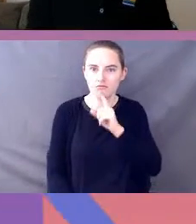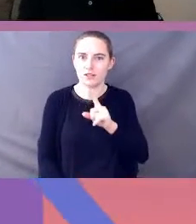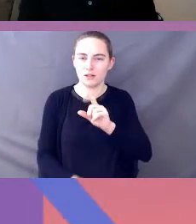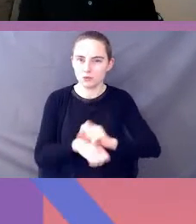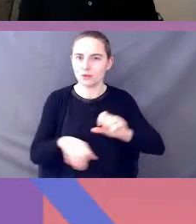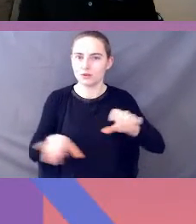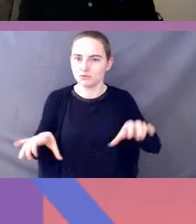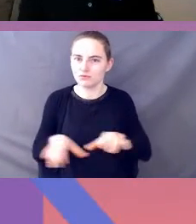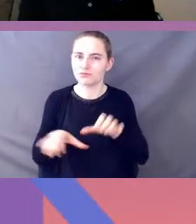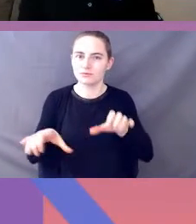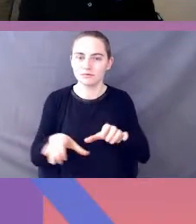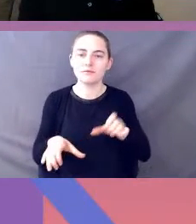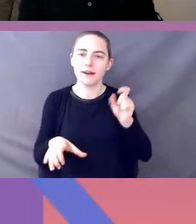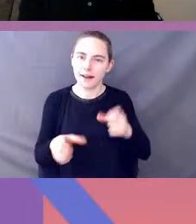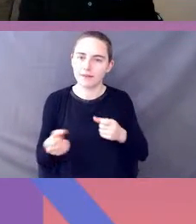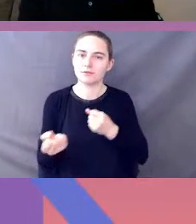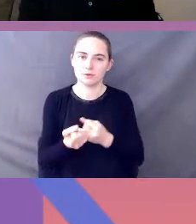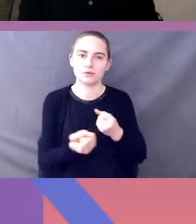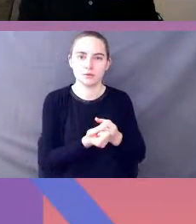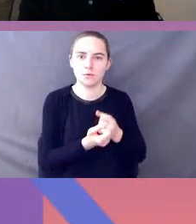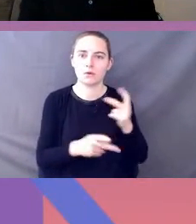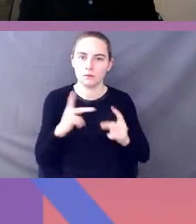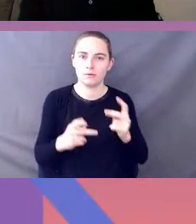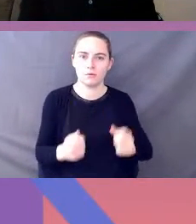people who are working right now and trying to make it.